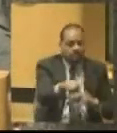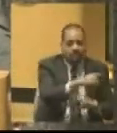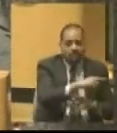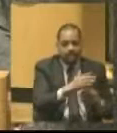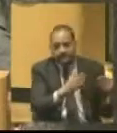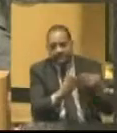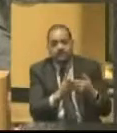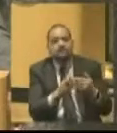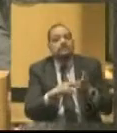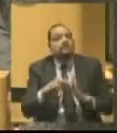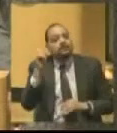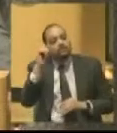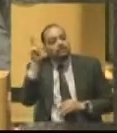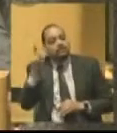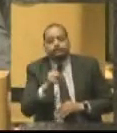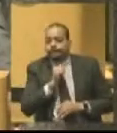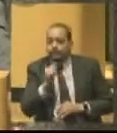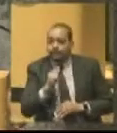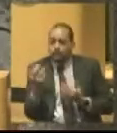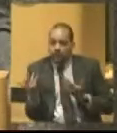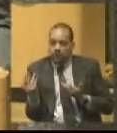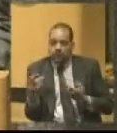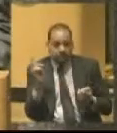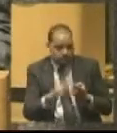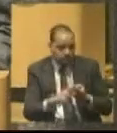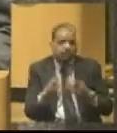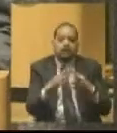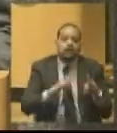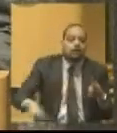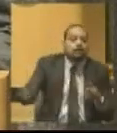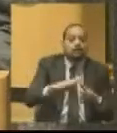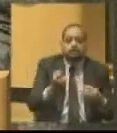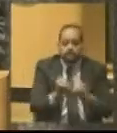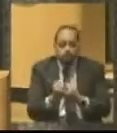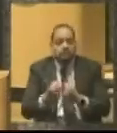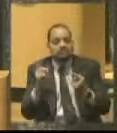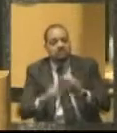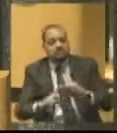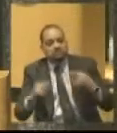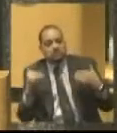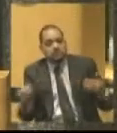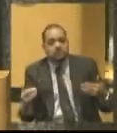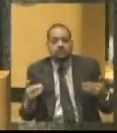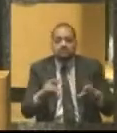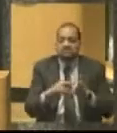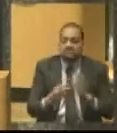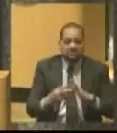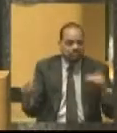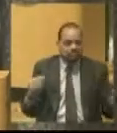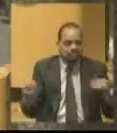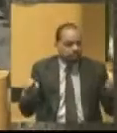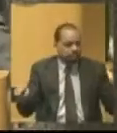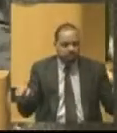He waited patiently for public opinion to come around to his more advanced views. They can't both be right,